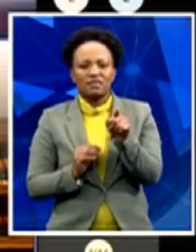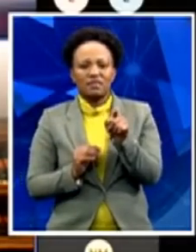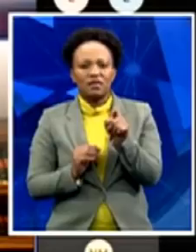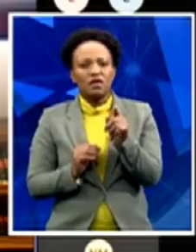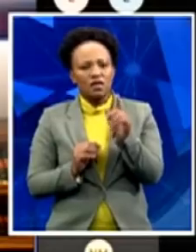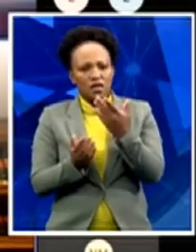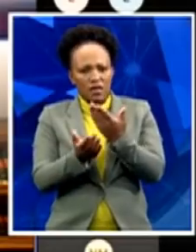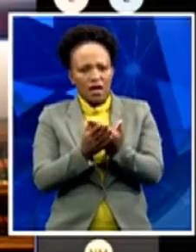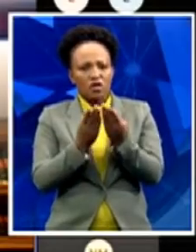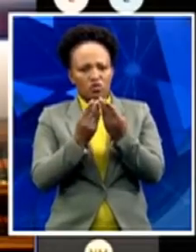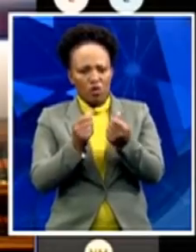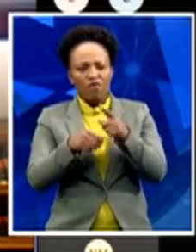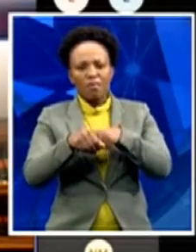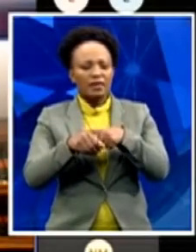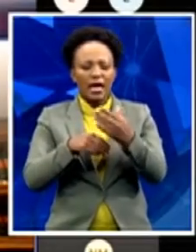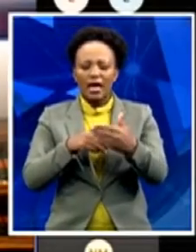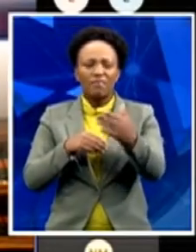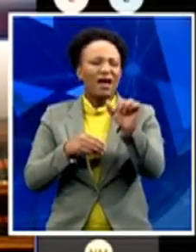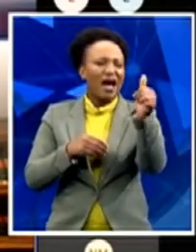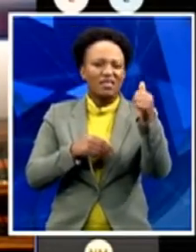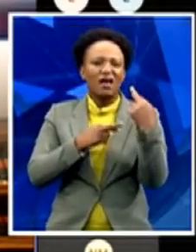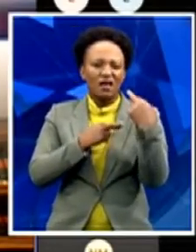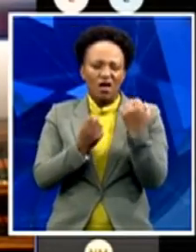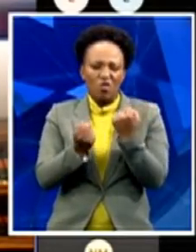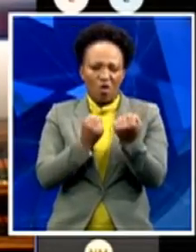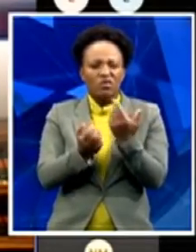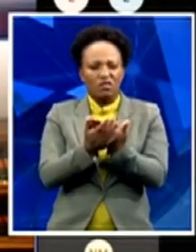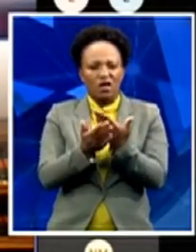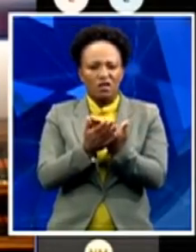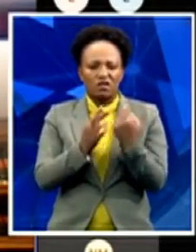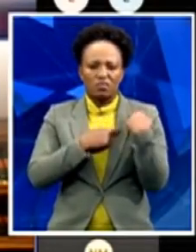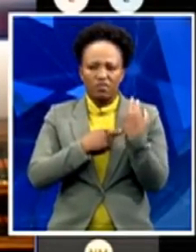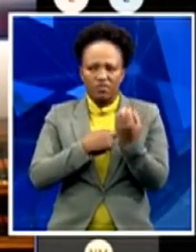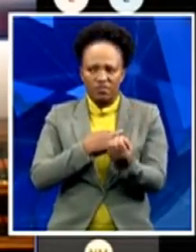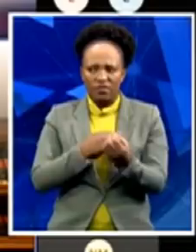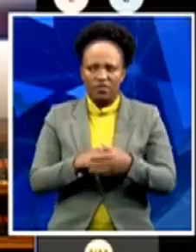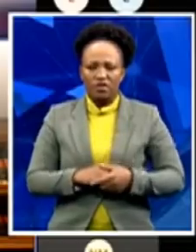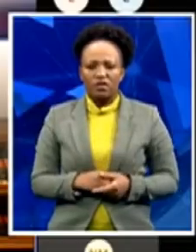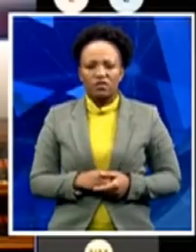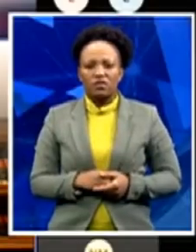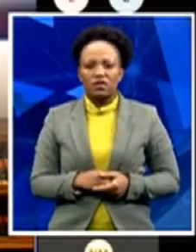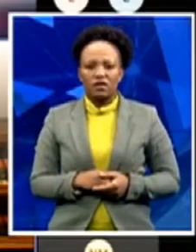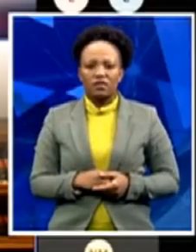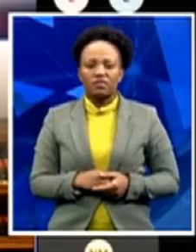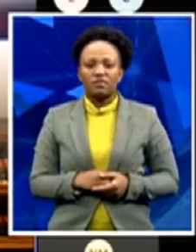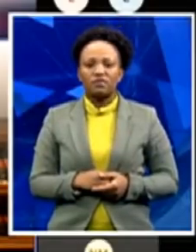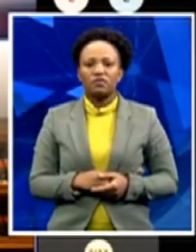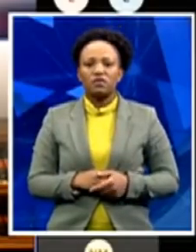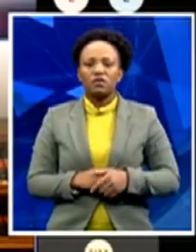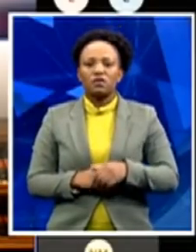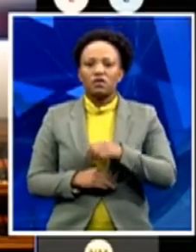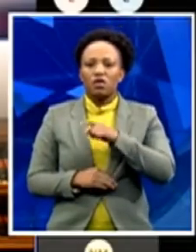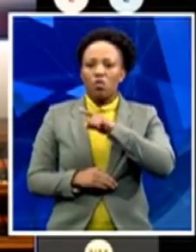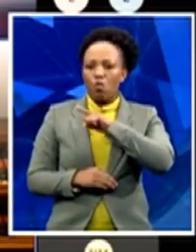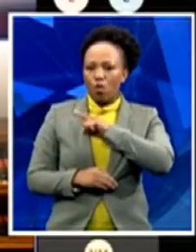court. And in that regard, we're not satisfied that a proper case has been advanced in